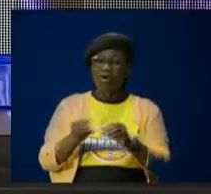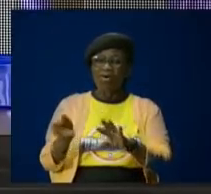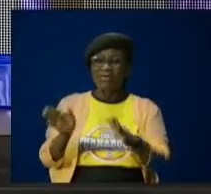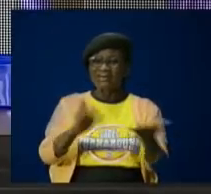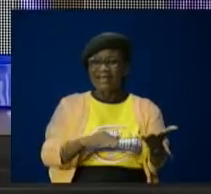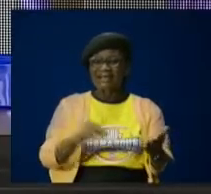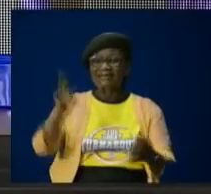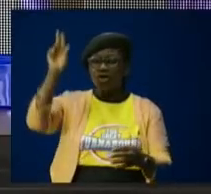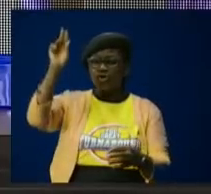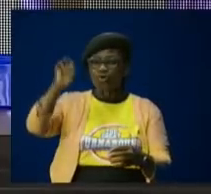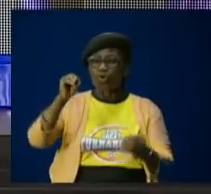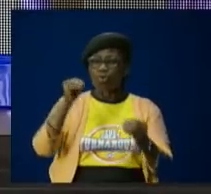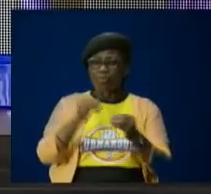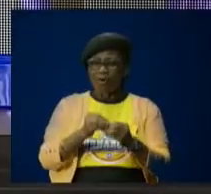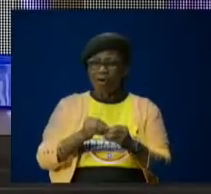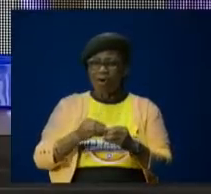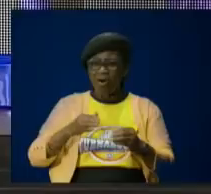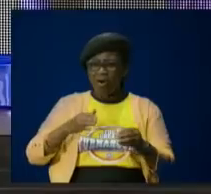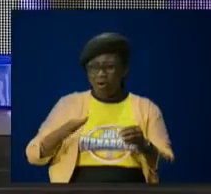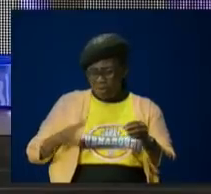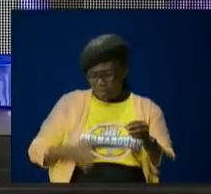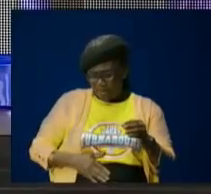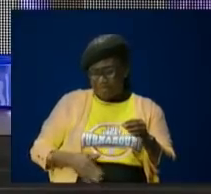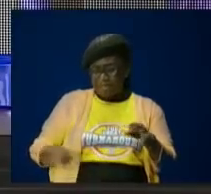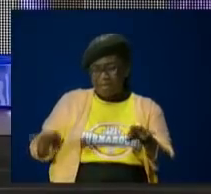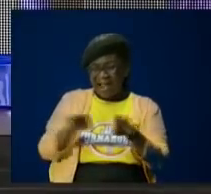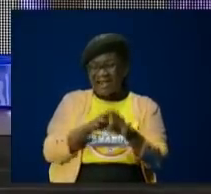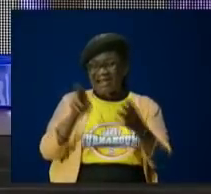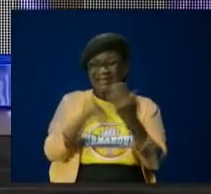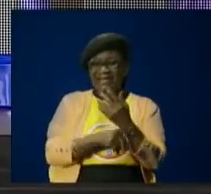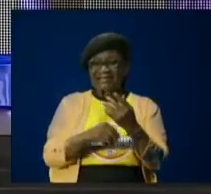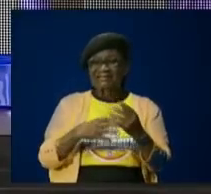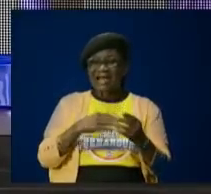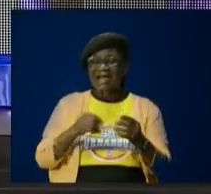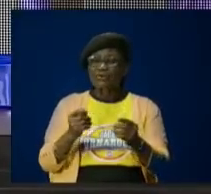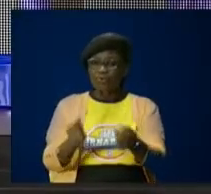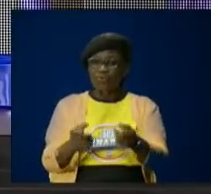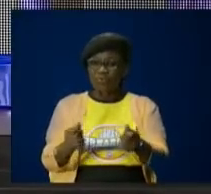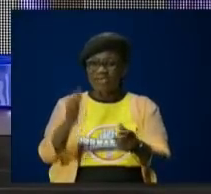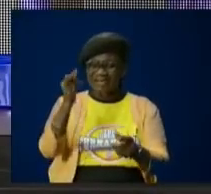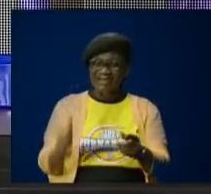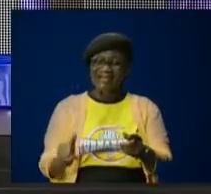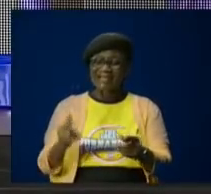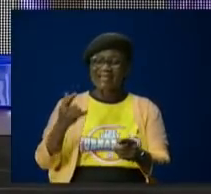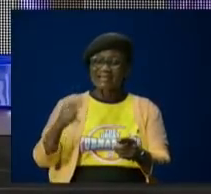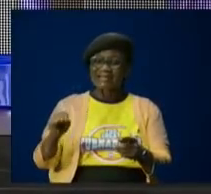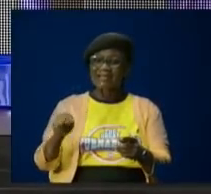barrenness. And immediately the water was healed.